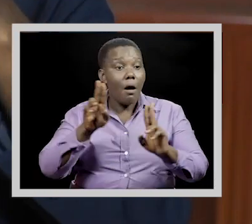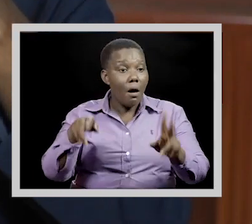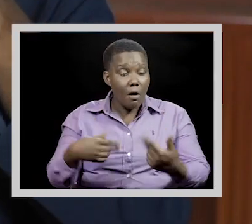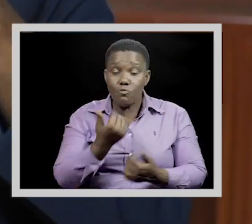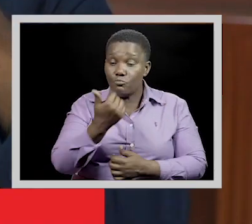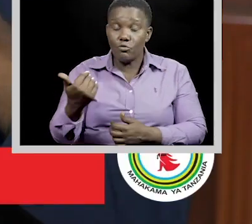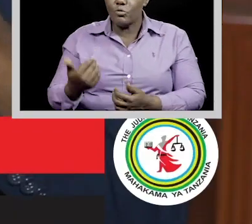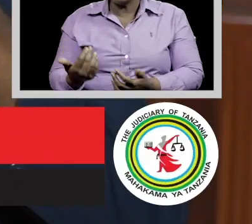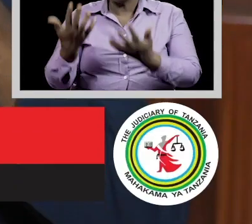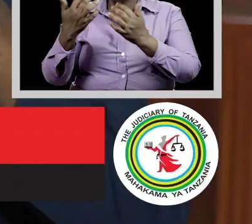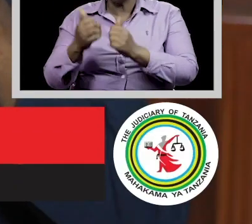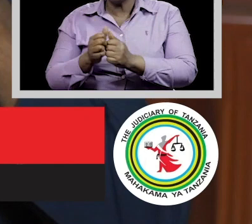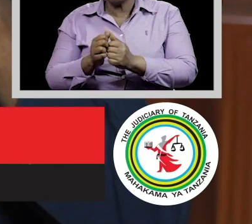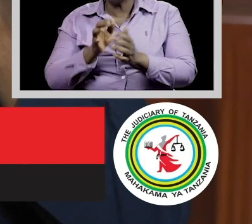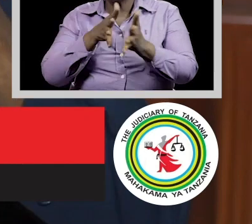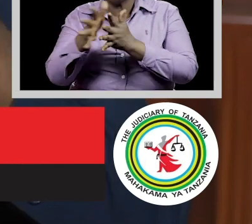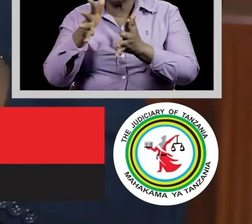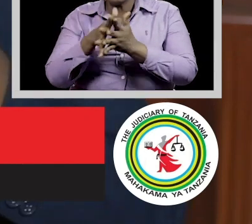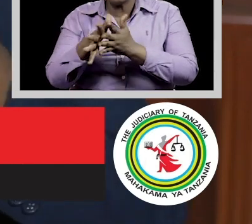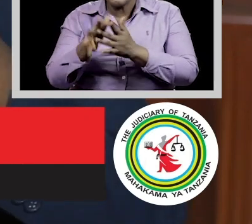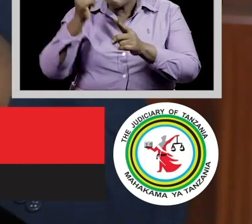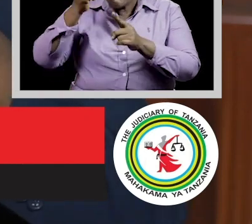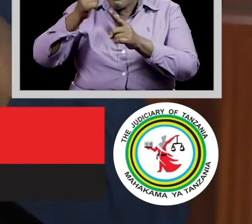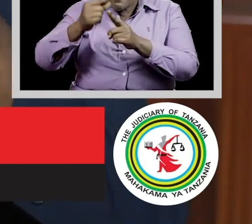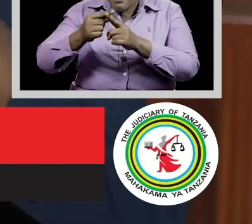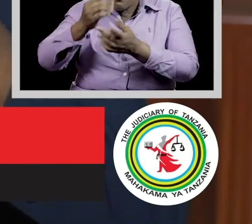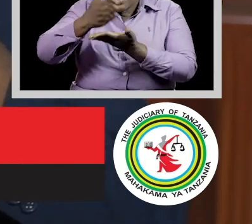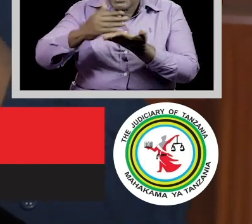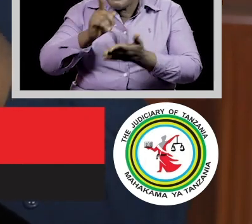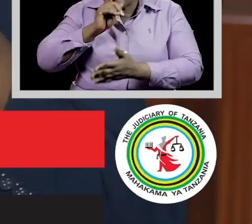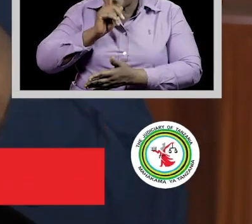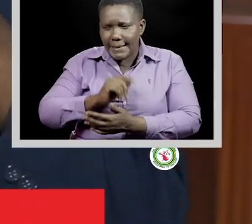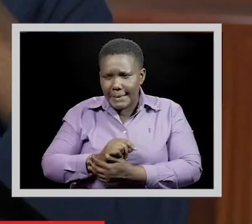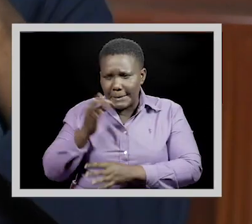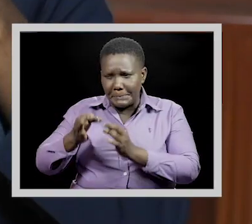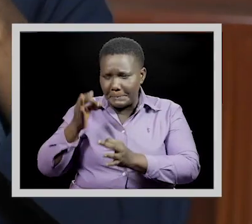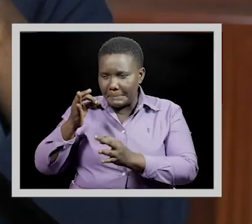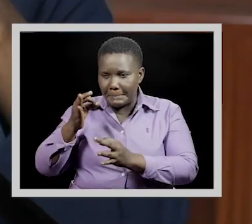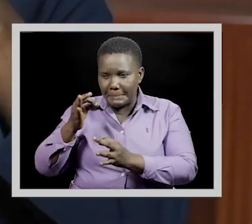specifically names the sexual body part. What is important is that